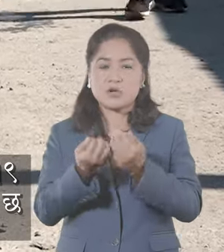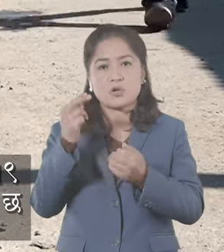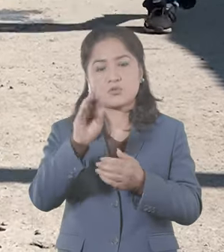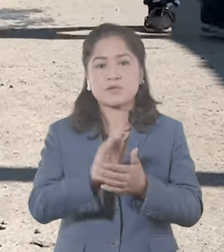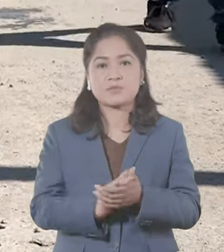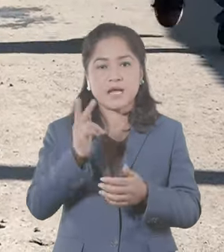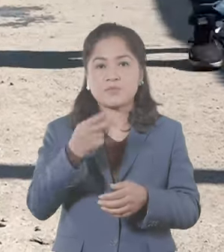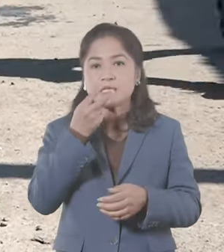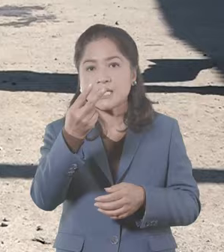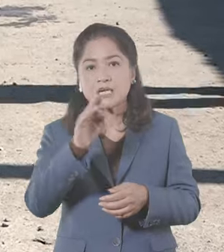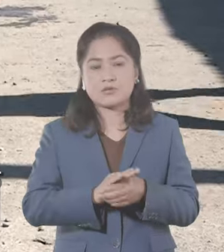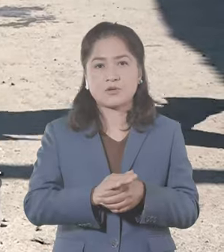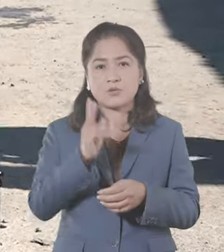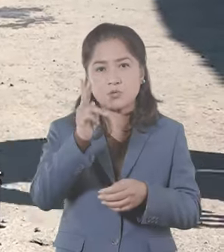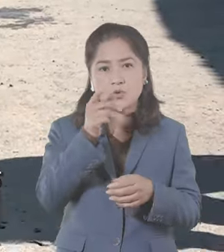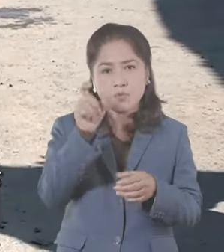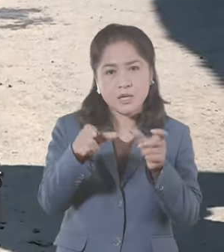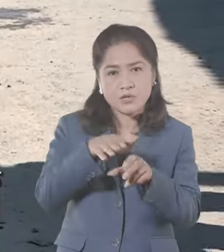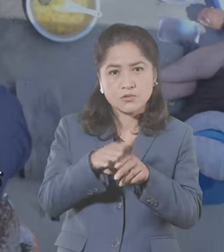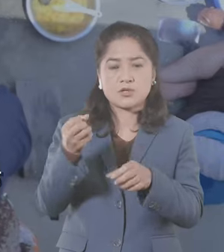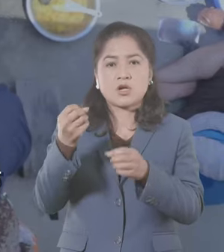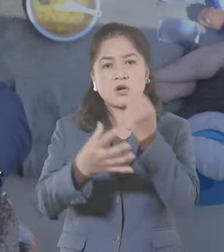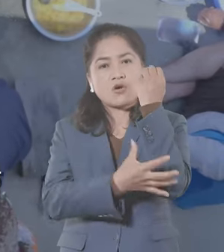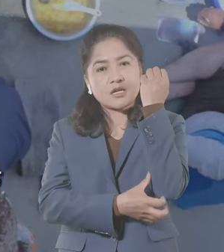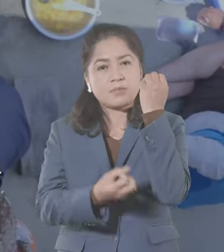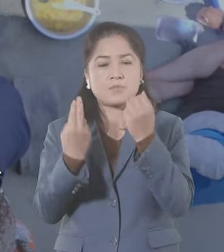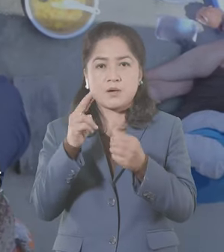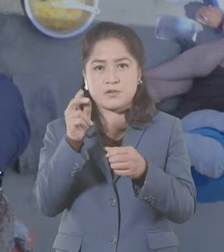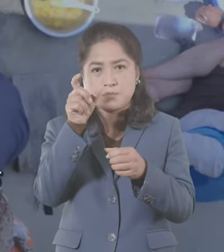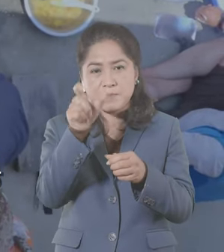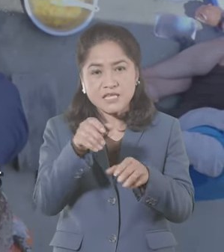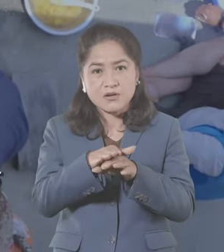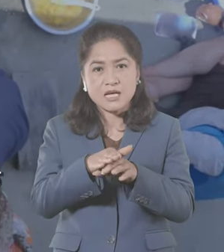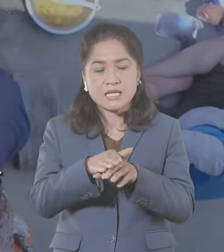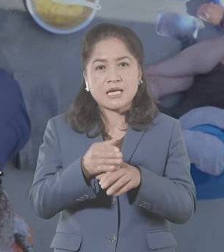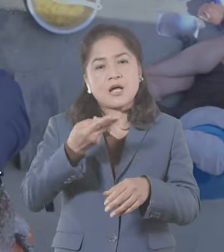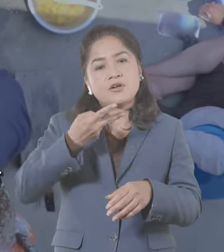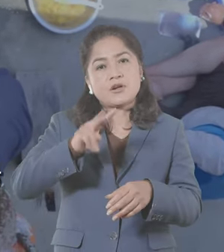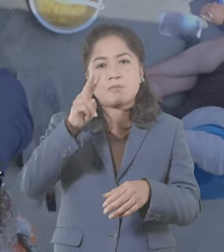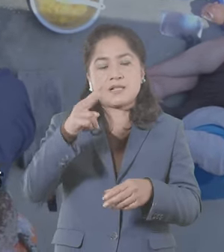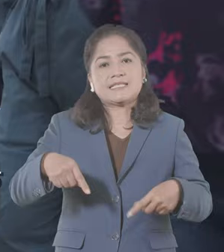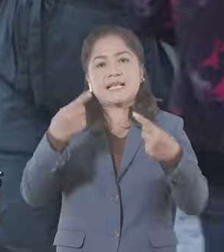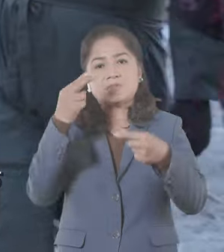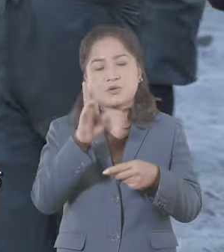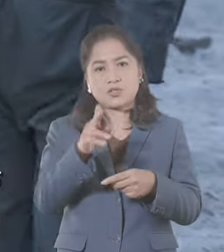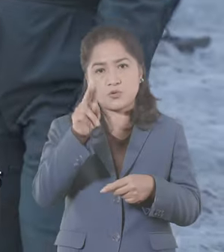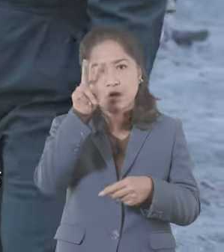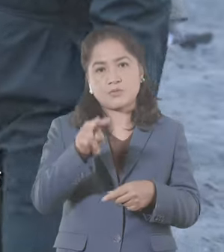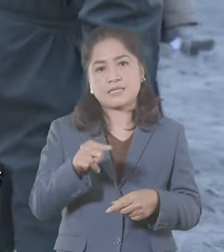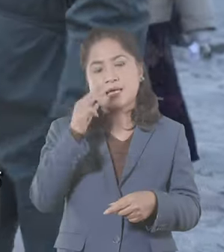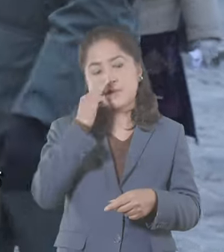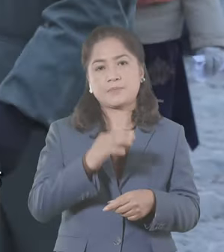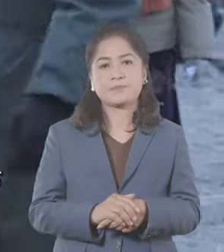does discriminate. And we have seen that those who have faced poverty before the pandemic have become even more